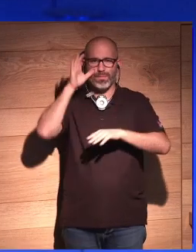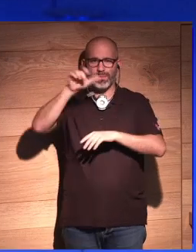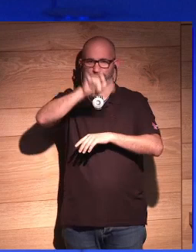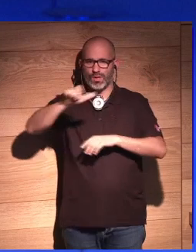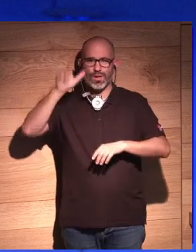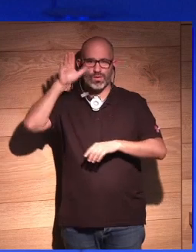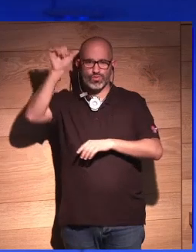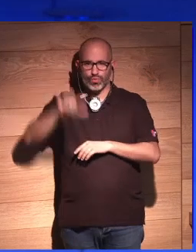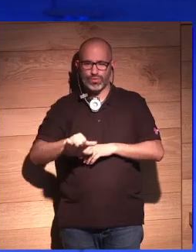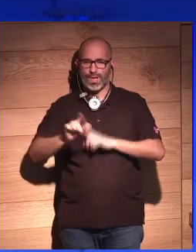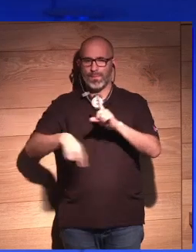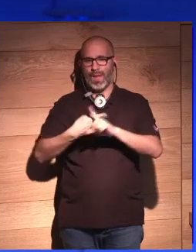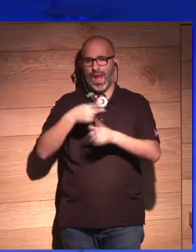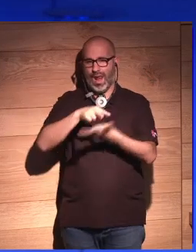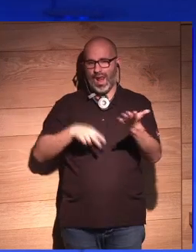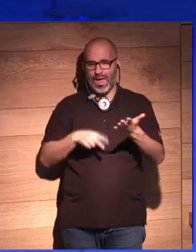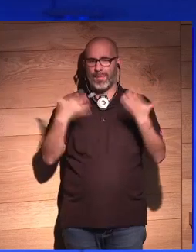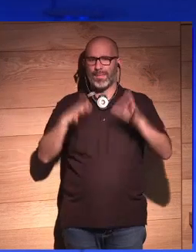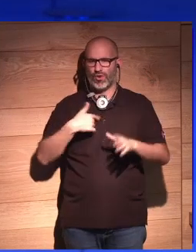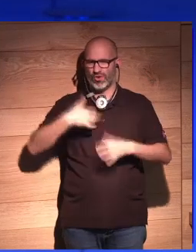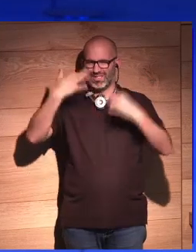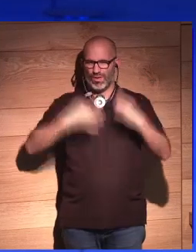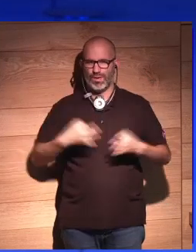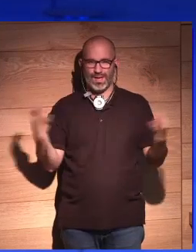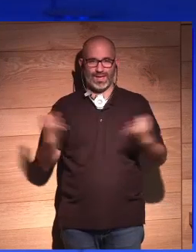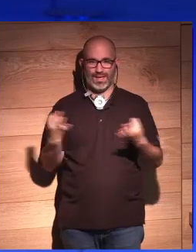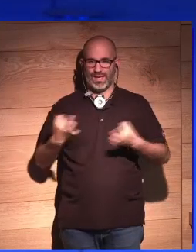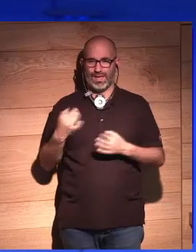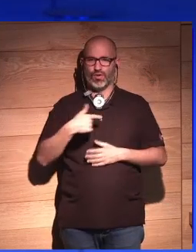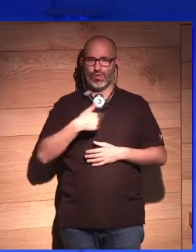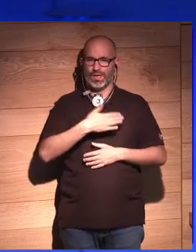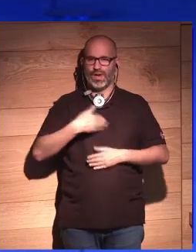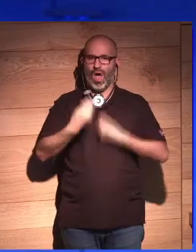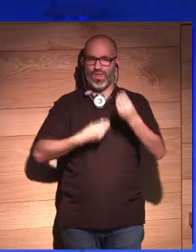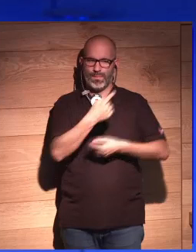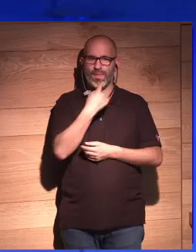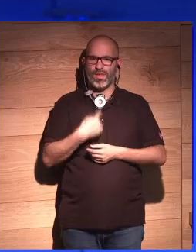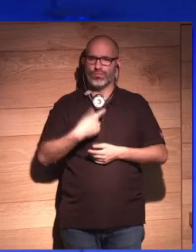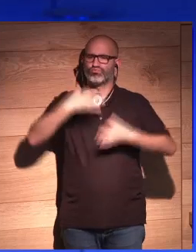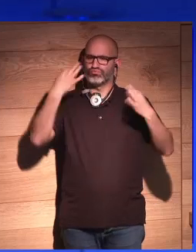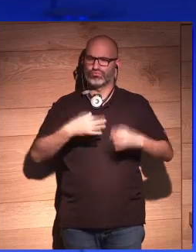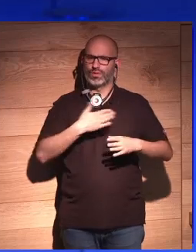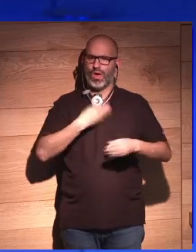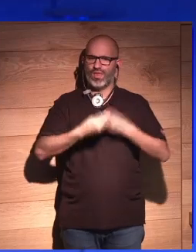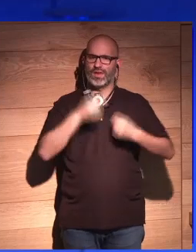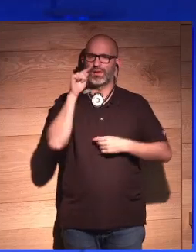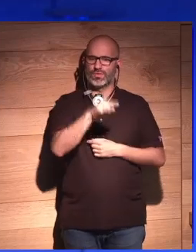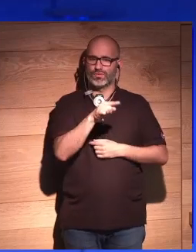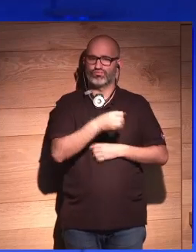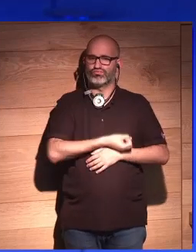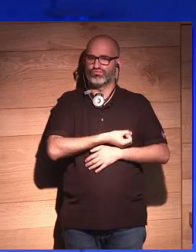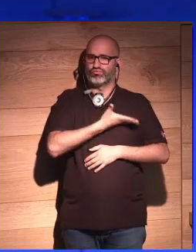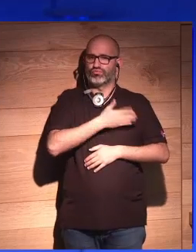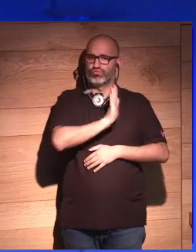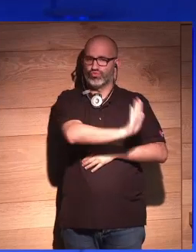I'm absolutely sure that this is what I want to do, and her passion with the experience that I had in that headset, led me